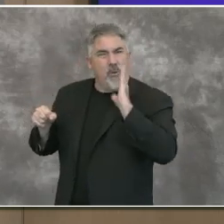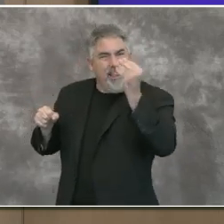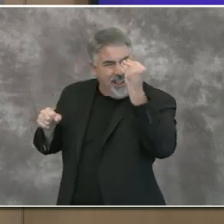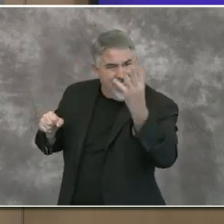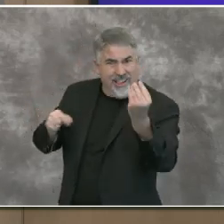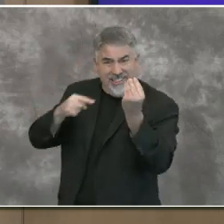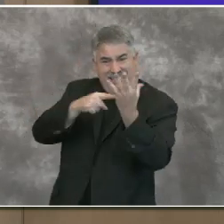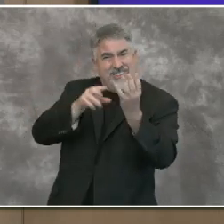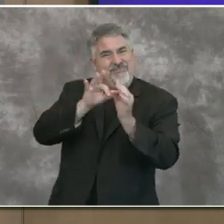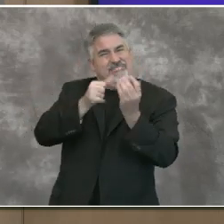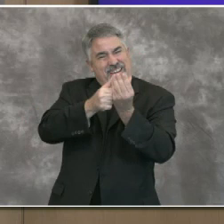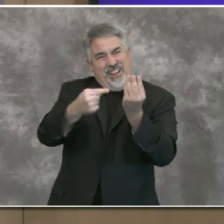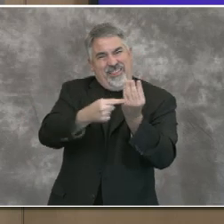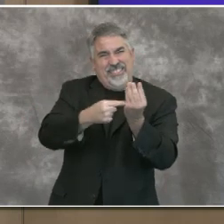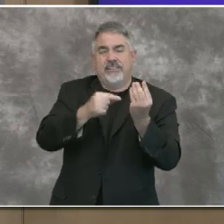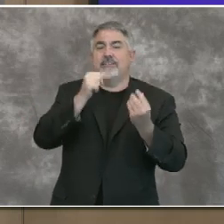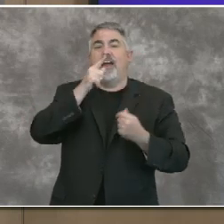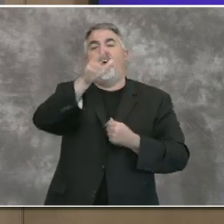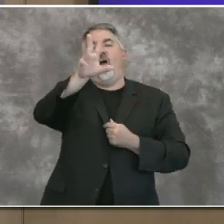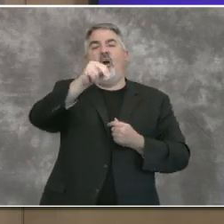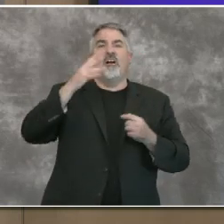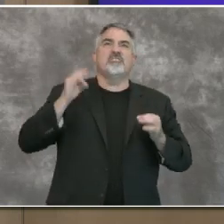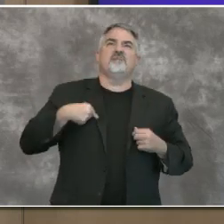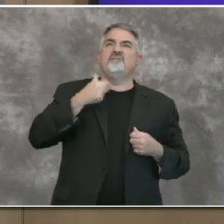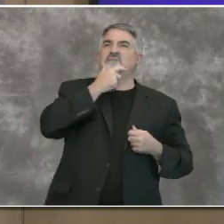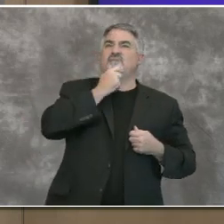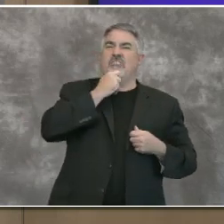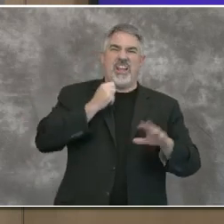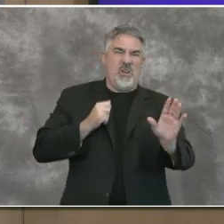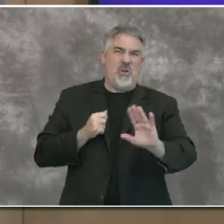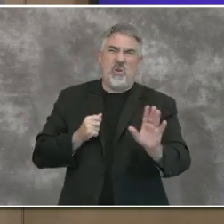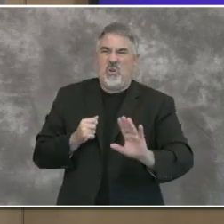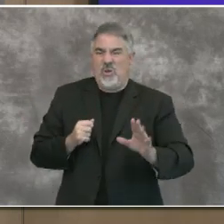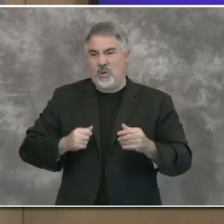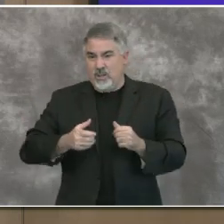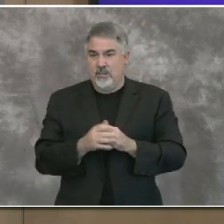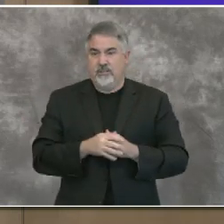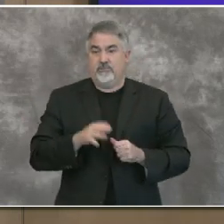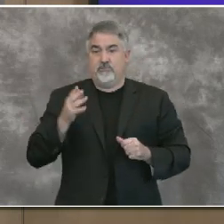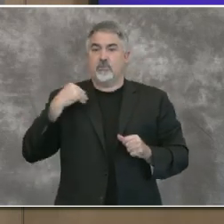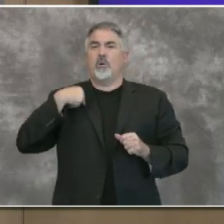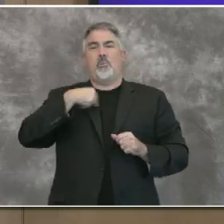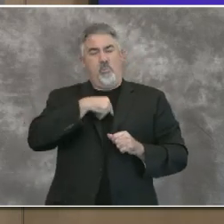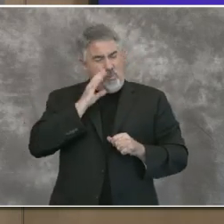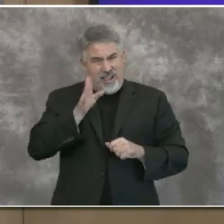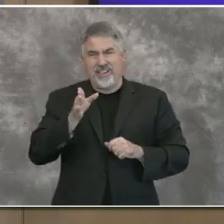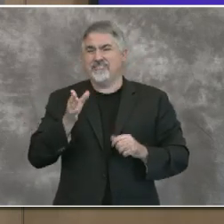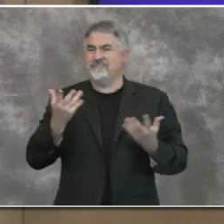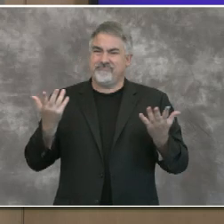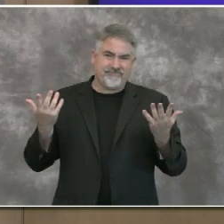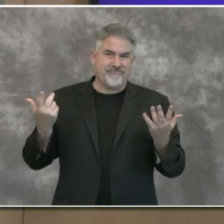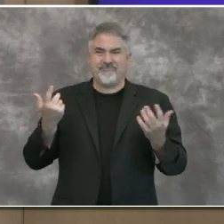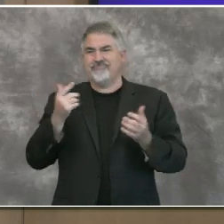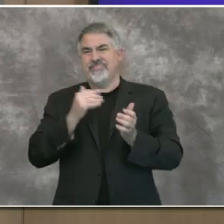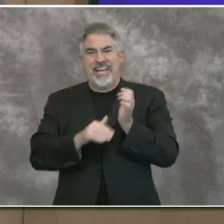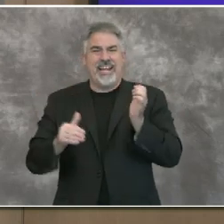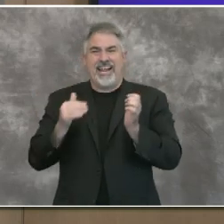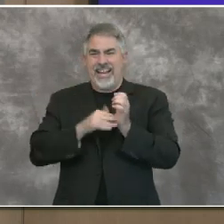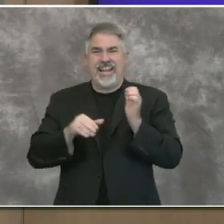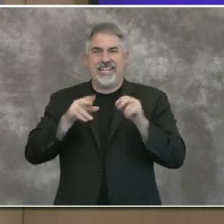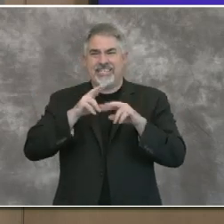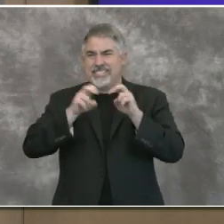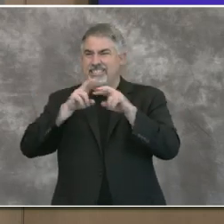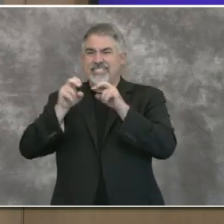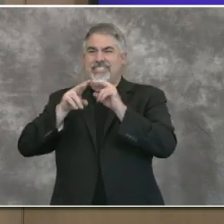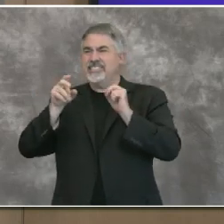through. We know that we will come through it. We know that we will come out of it. We will rebuild, recover, and reopen, but only at the